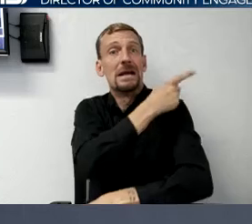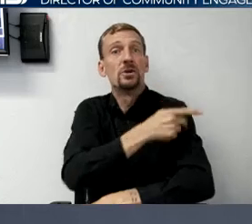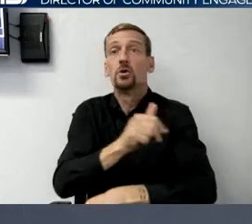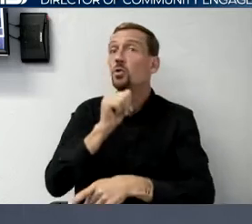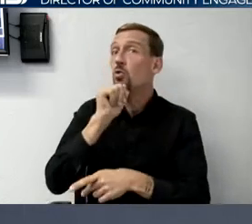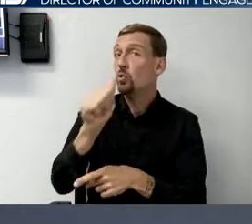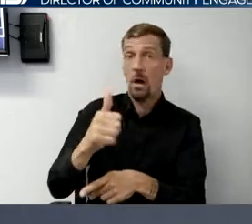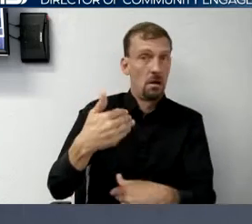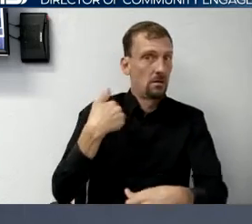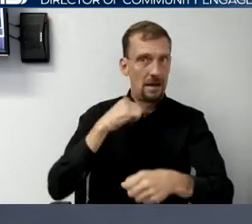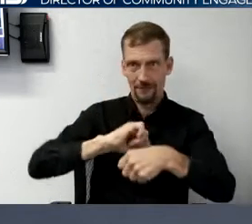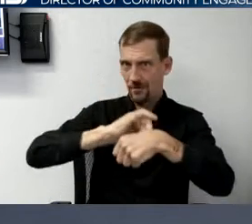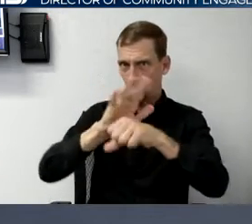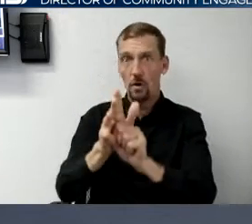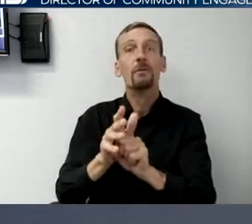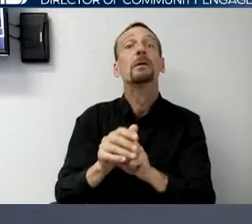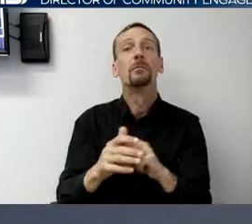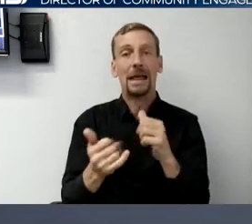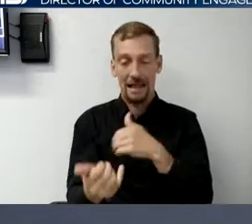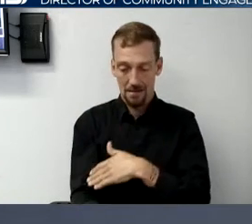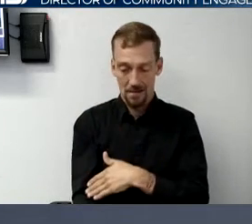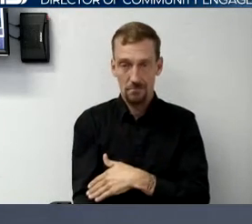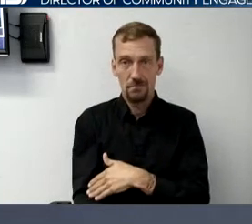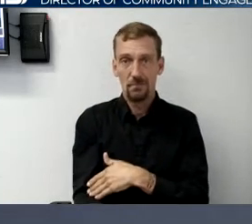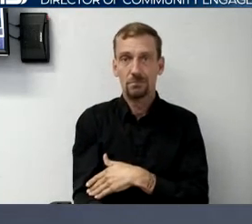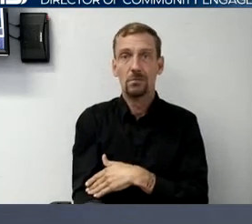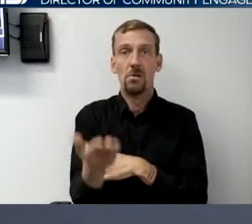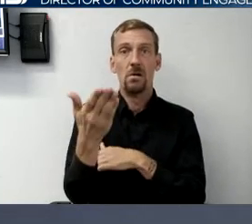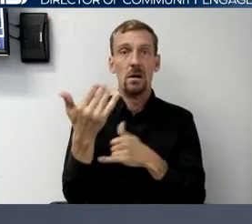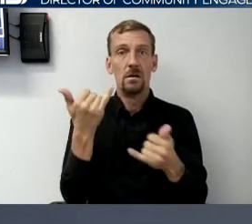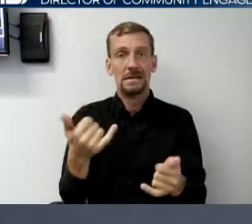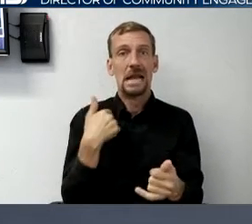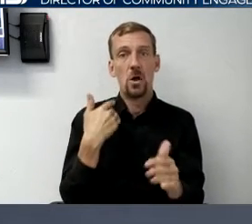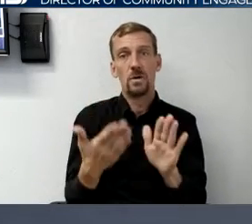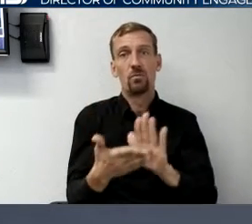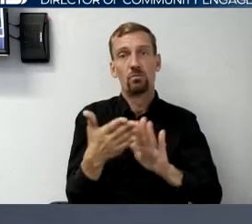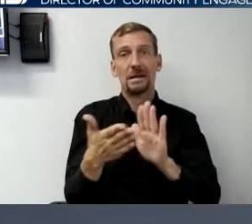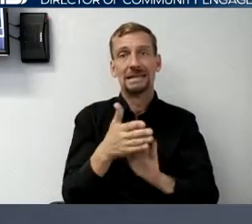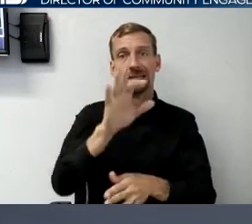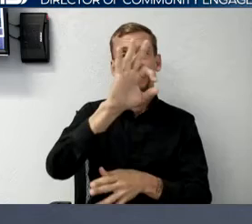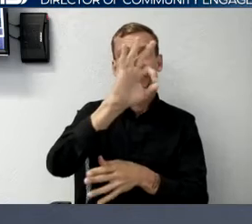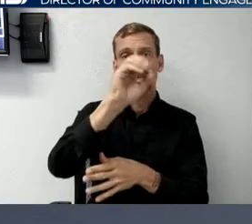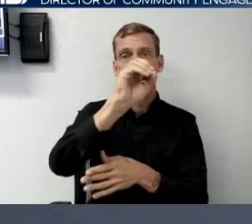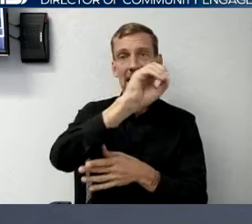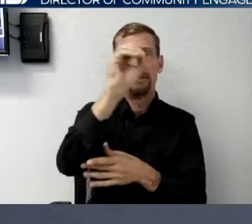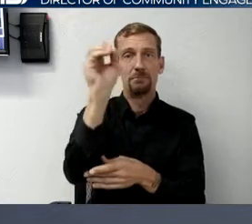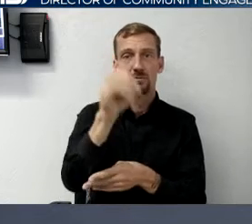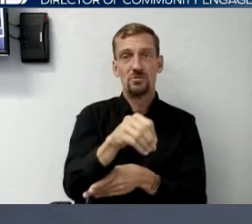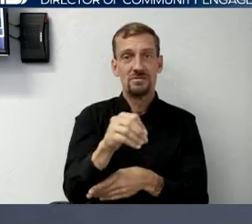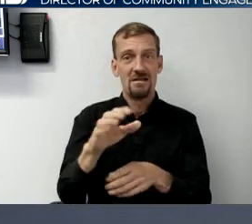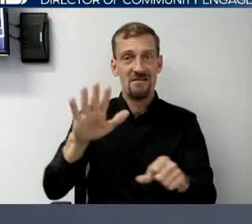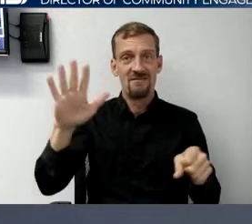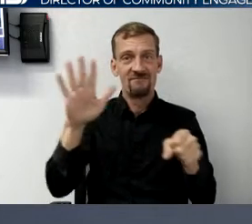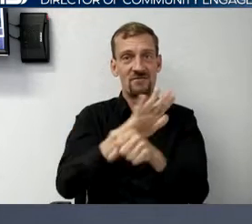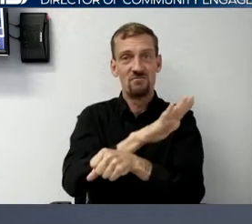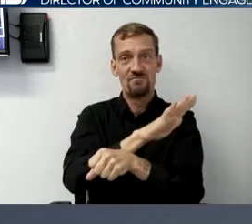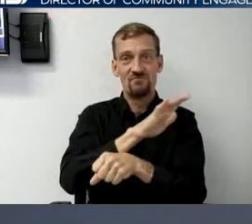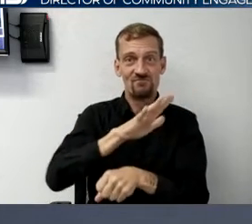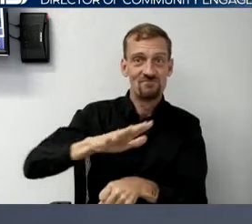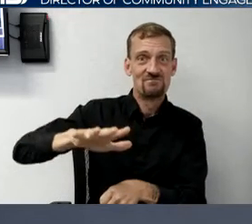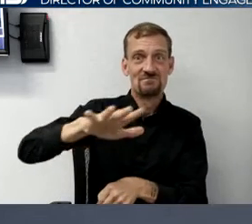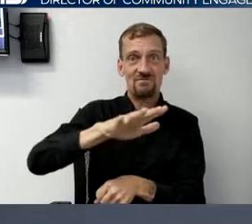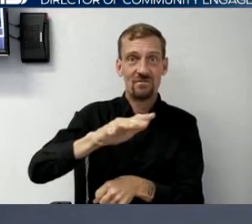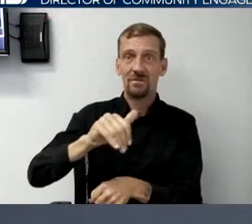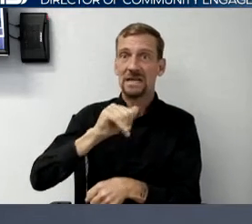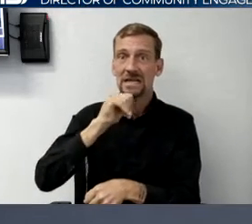this morning, the Kaweah Delta Medical Center is running at 90% occupancy. And there